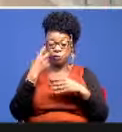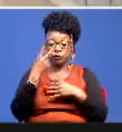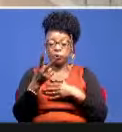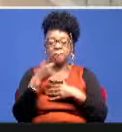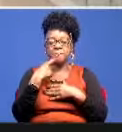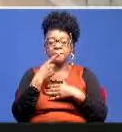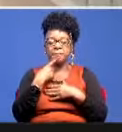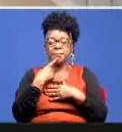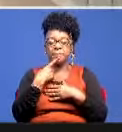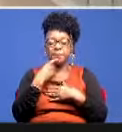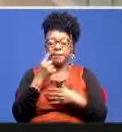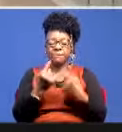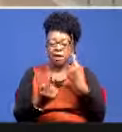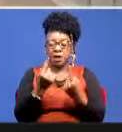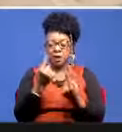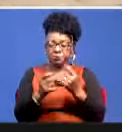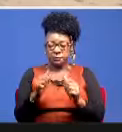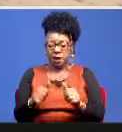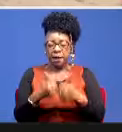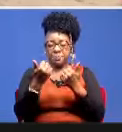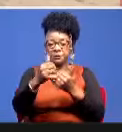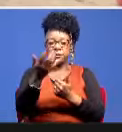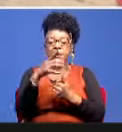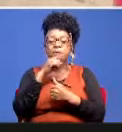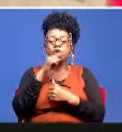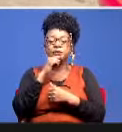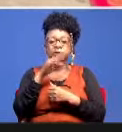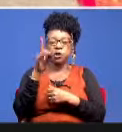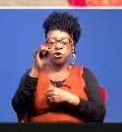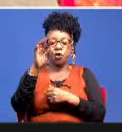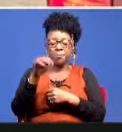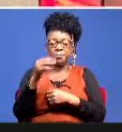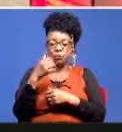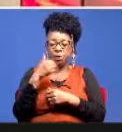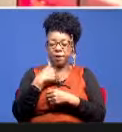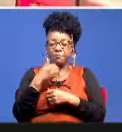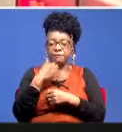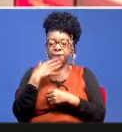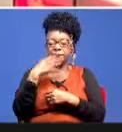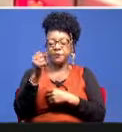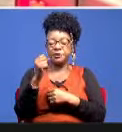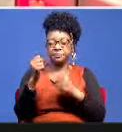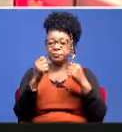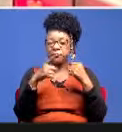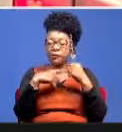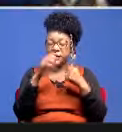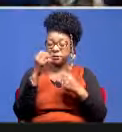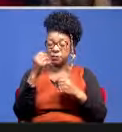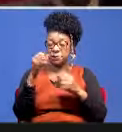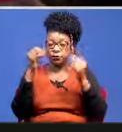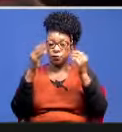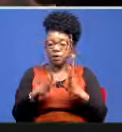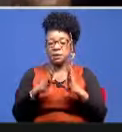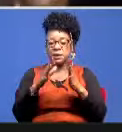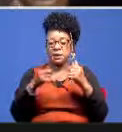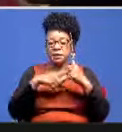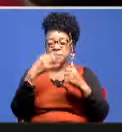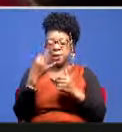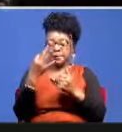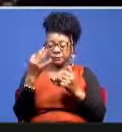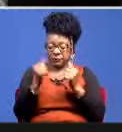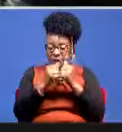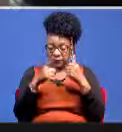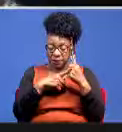in the boys' dormitory where there were 156 students. 16 people died at the scene while one